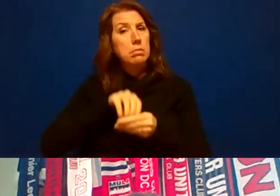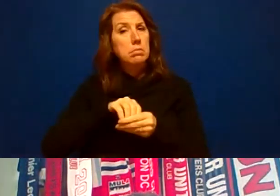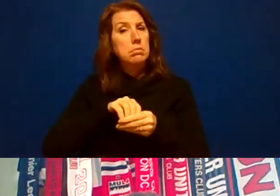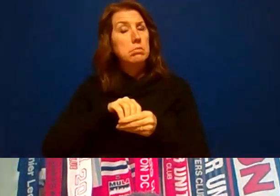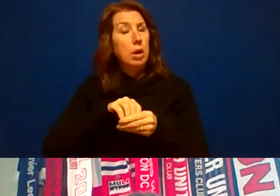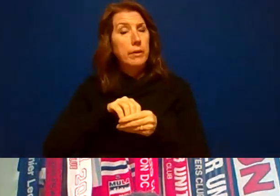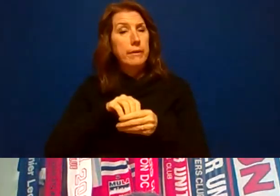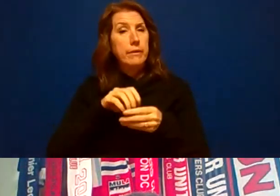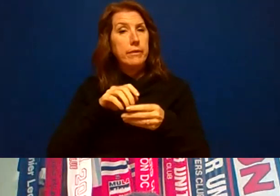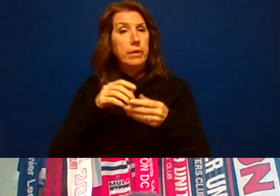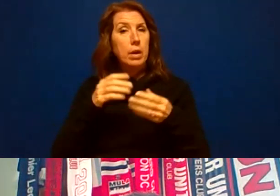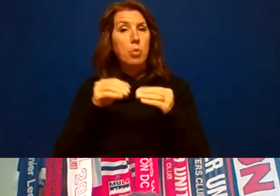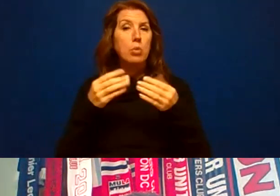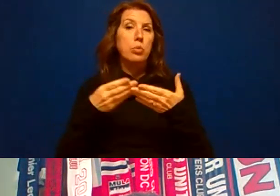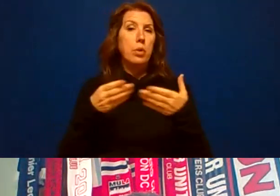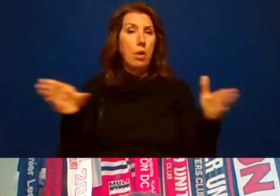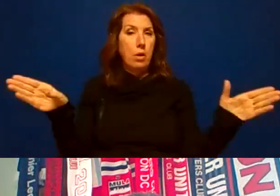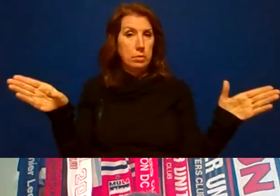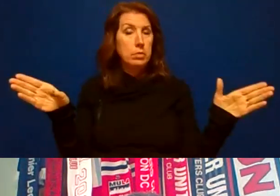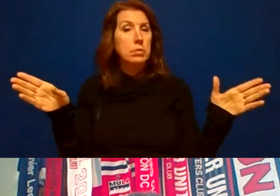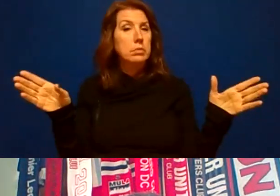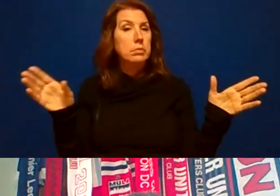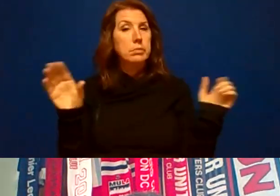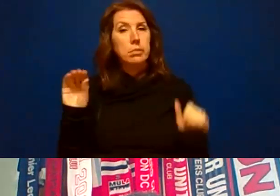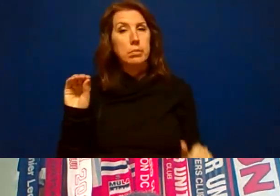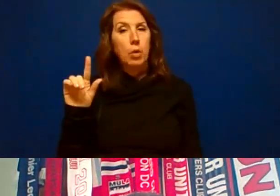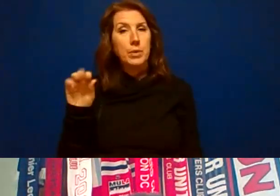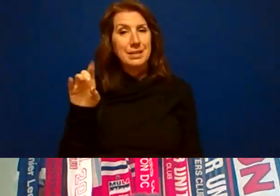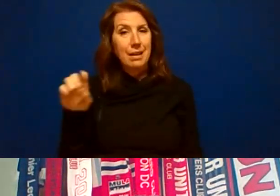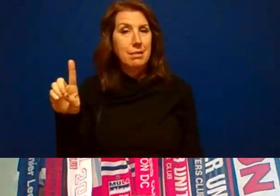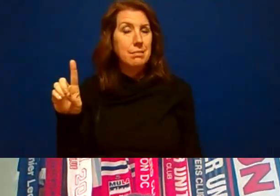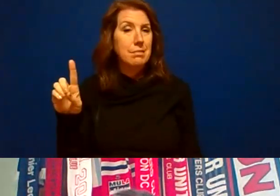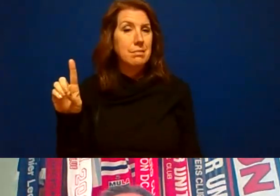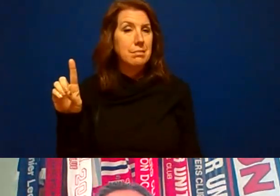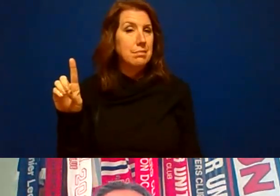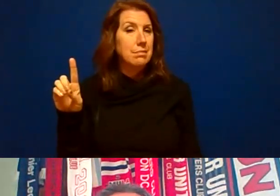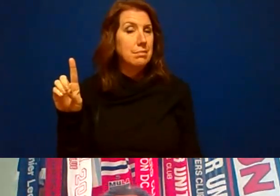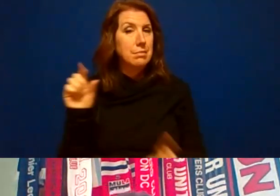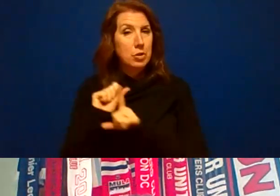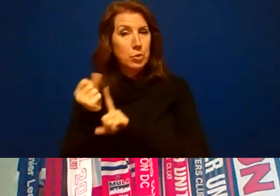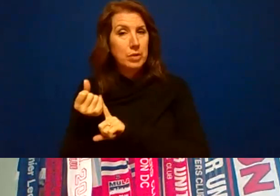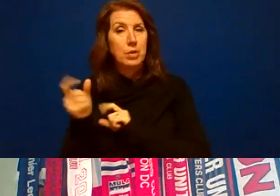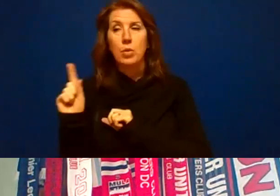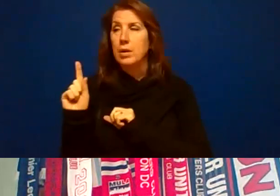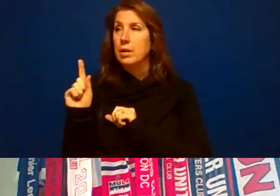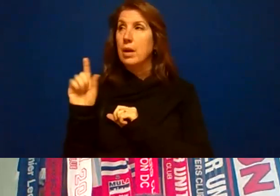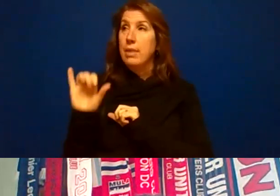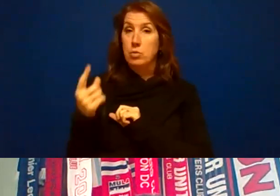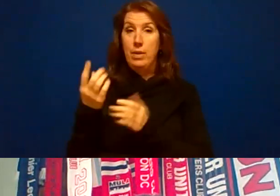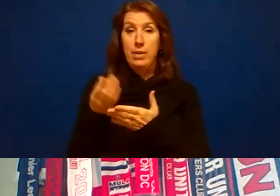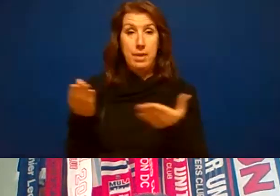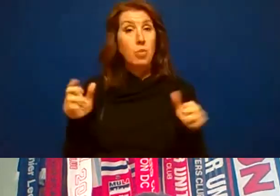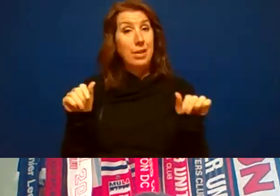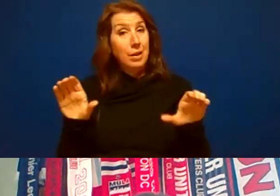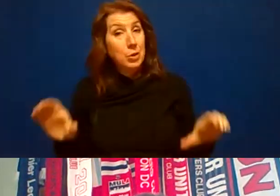comes up as part of a broader Olmstead case where this is one of the things that can be done